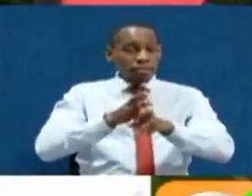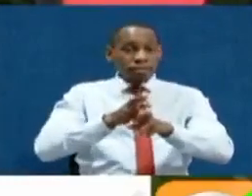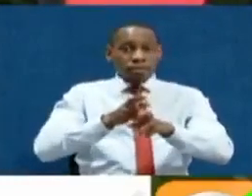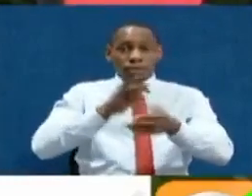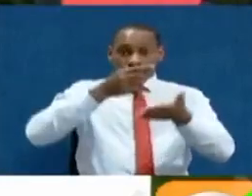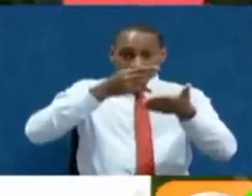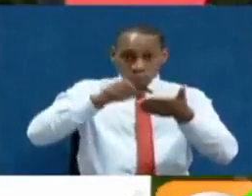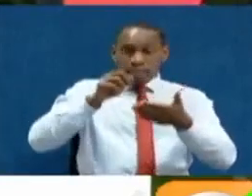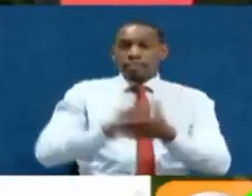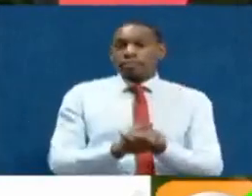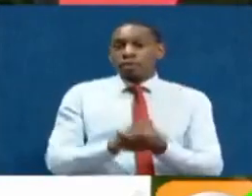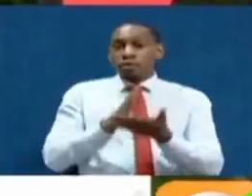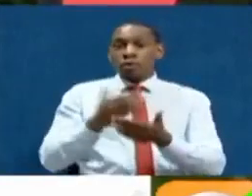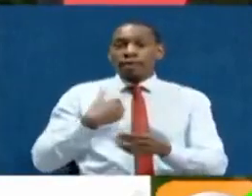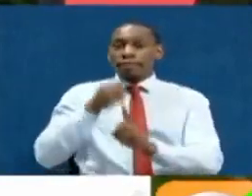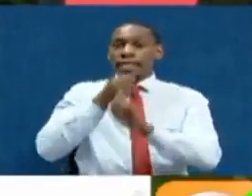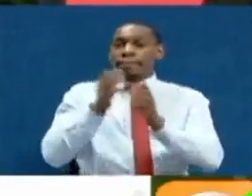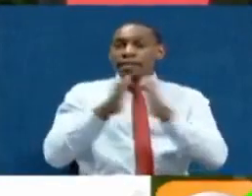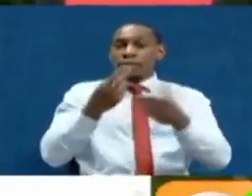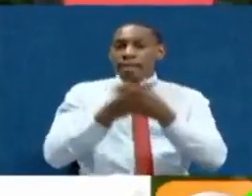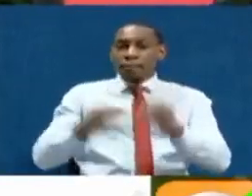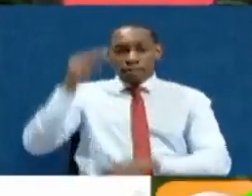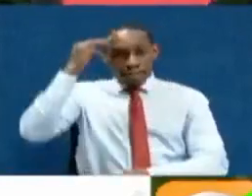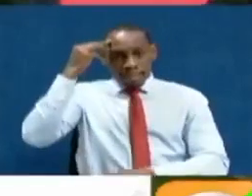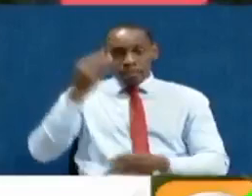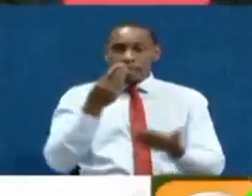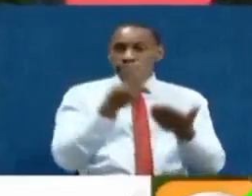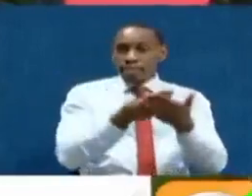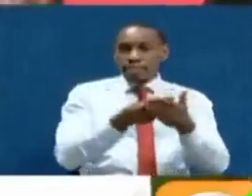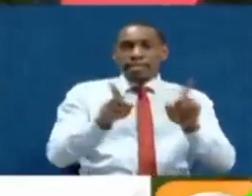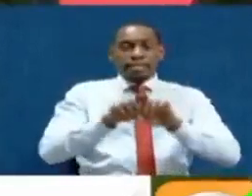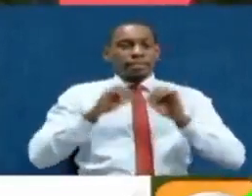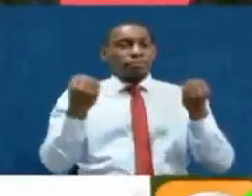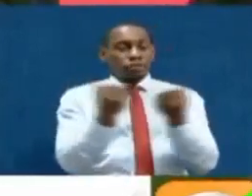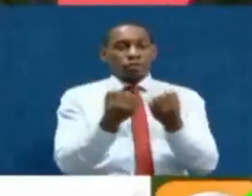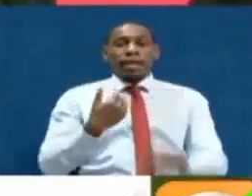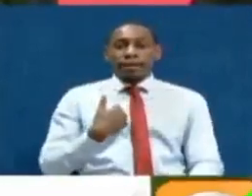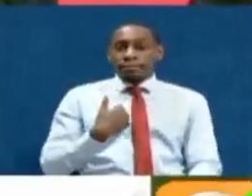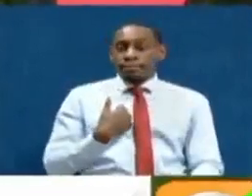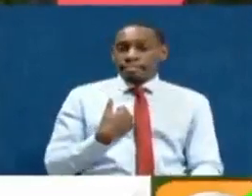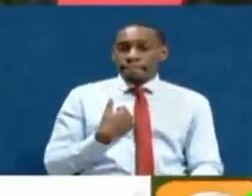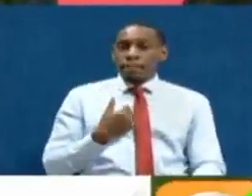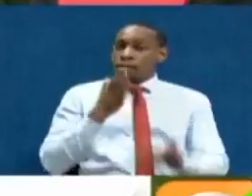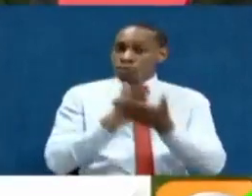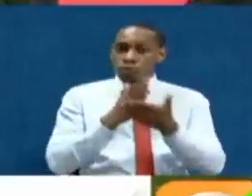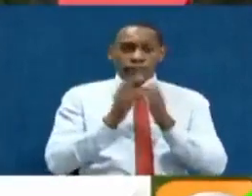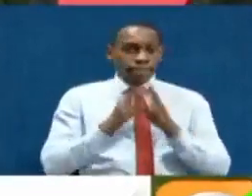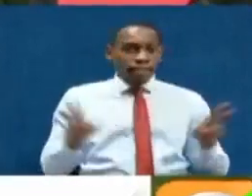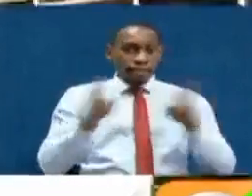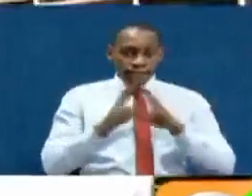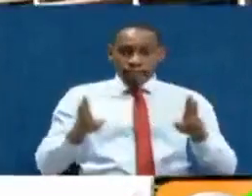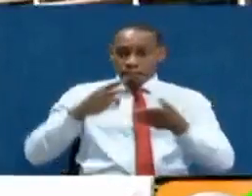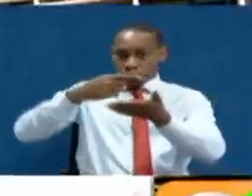give, because they have a huge impact, both psychological, financial, and even social, becomes very,